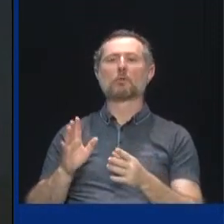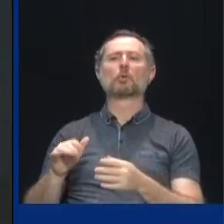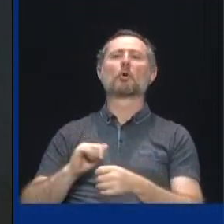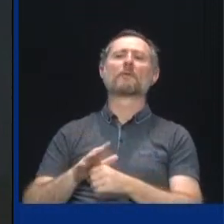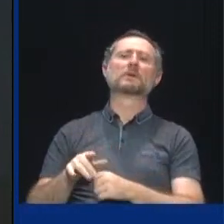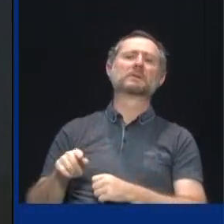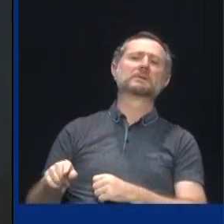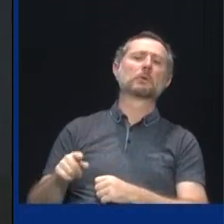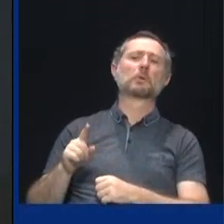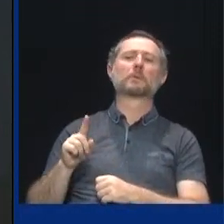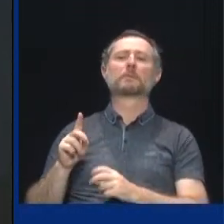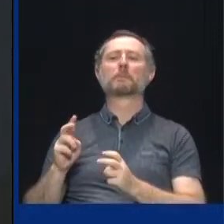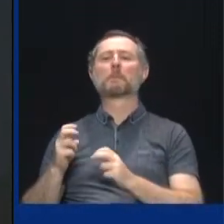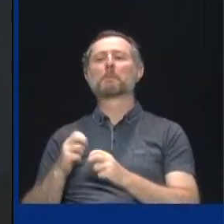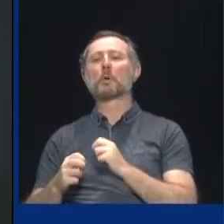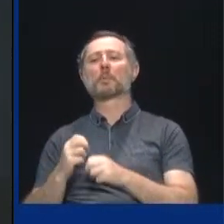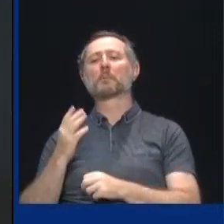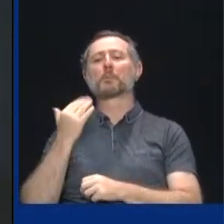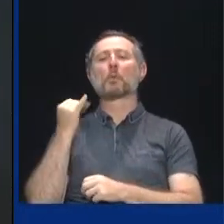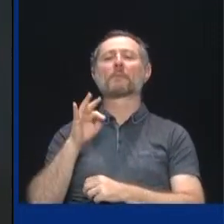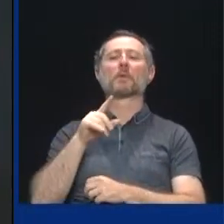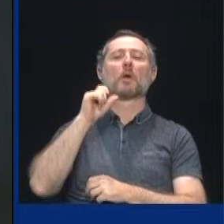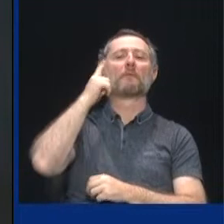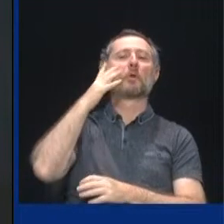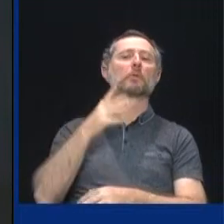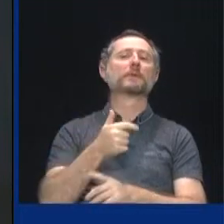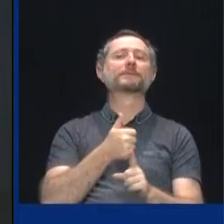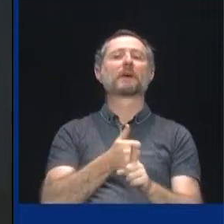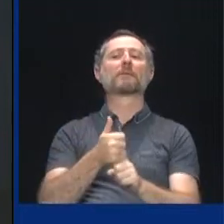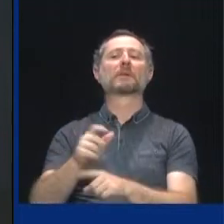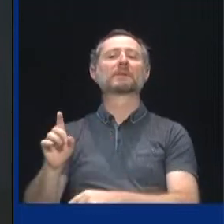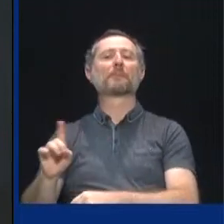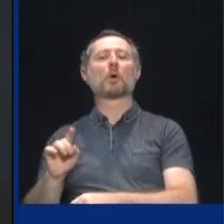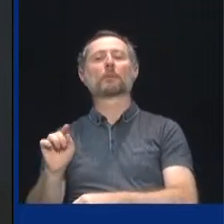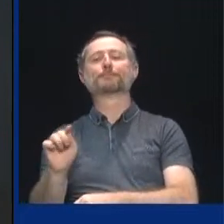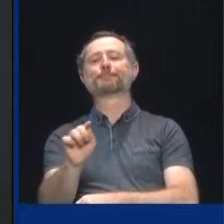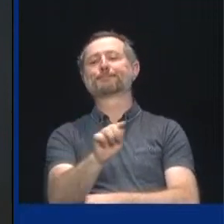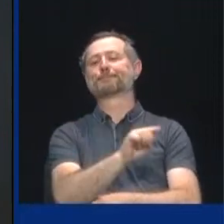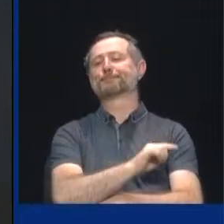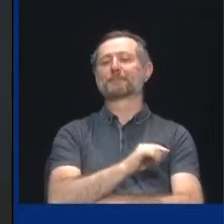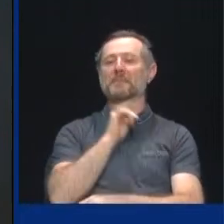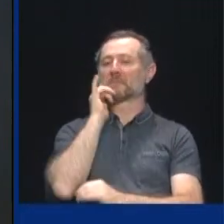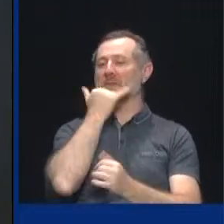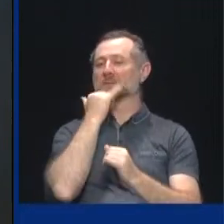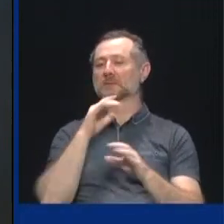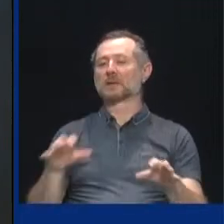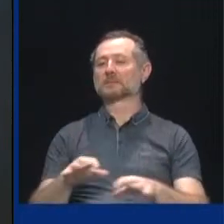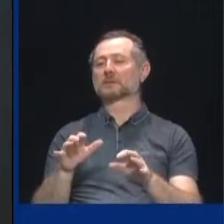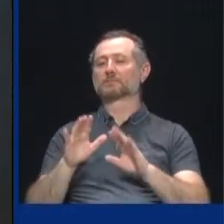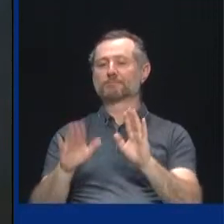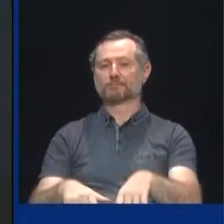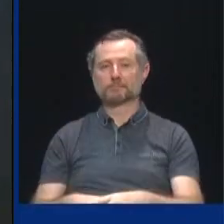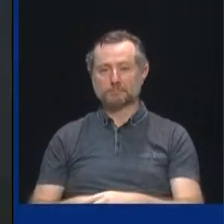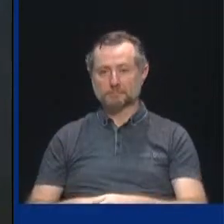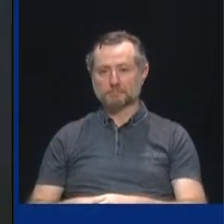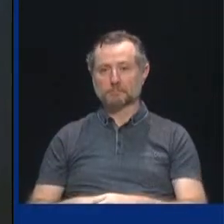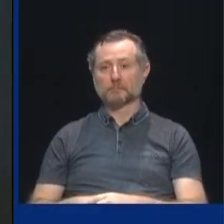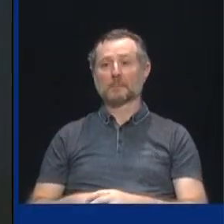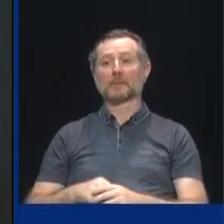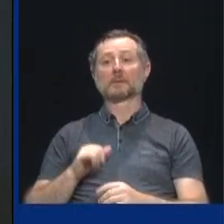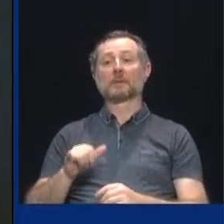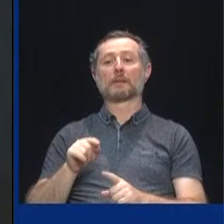because Democratic governors mishandled it. And he pointed to deaths in